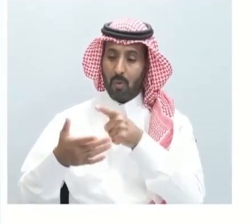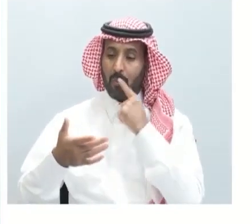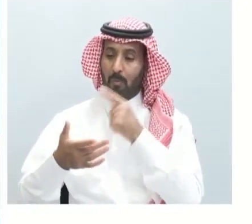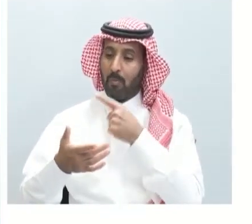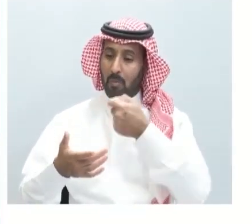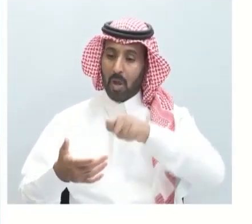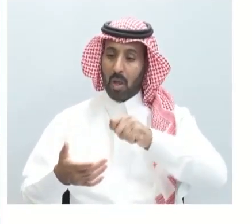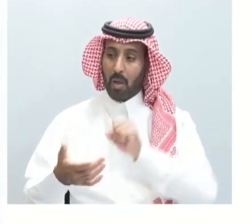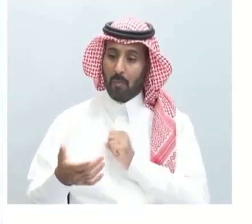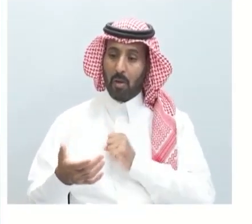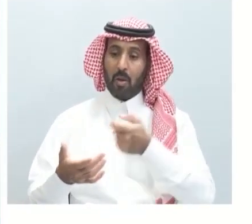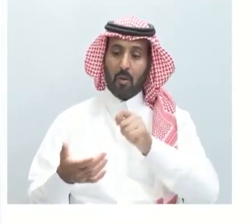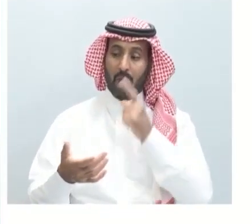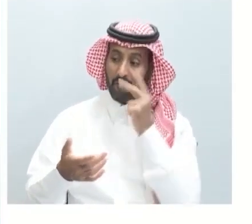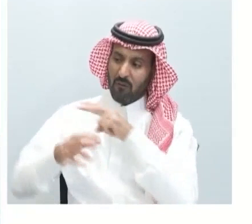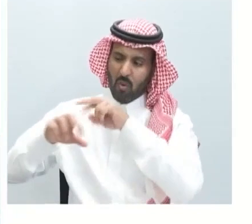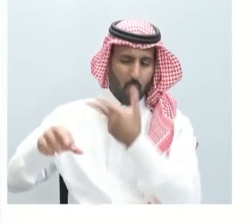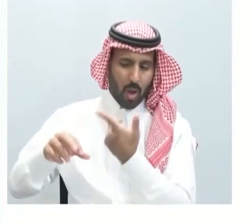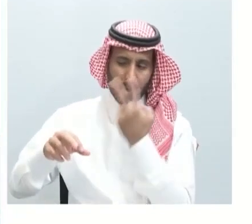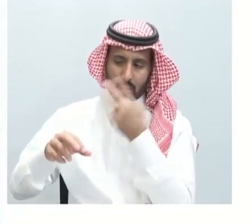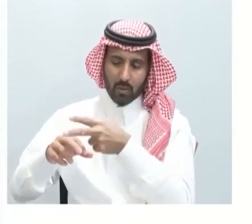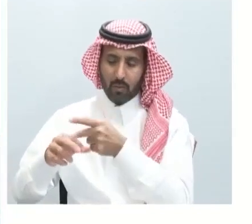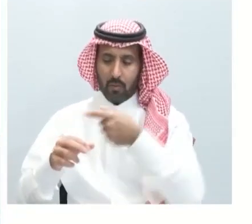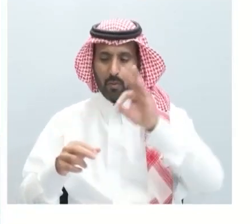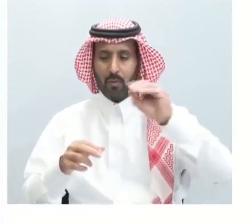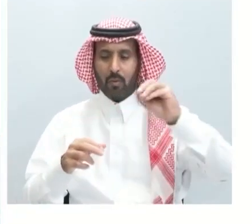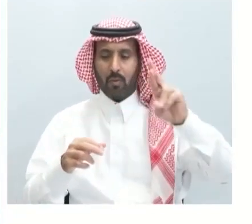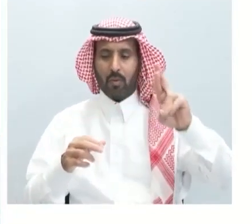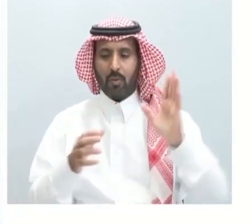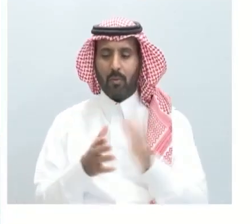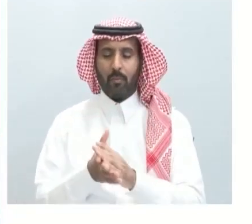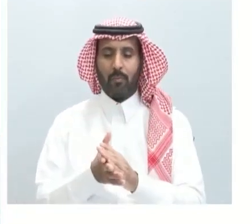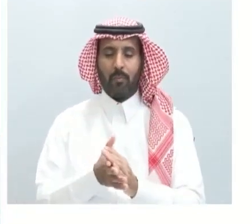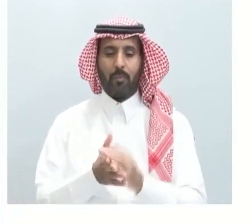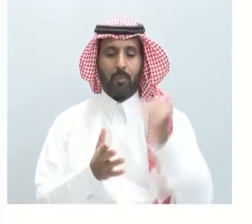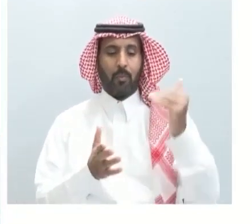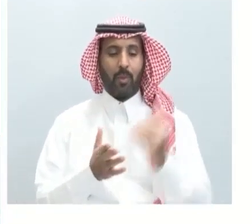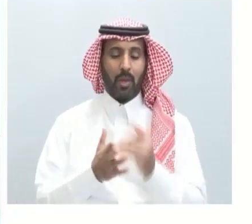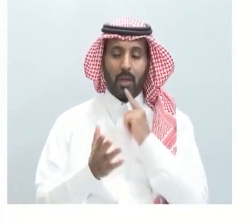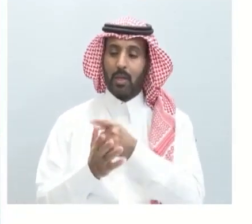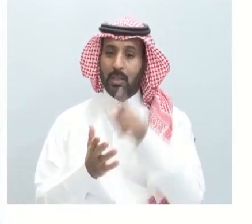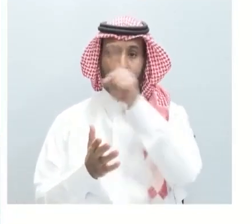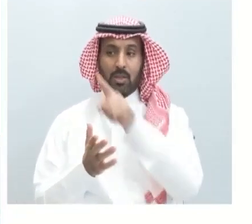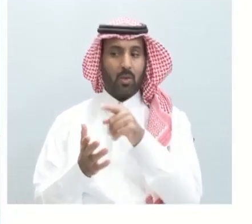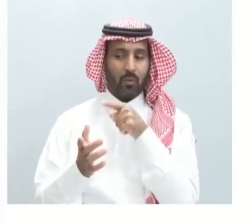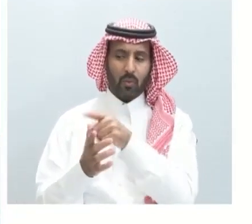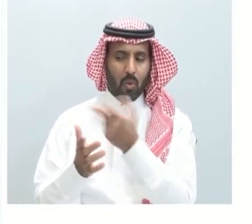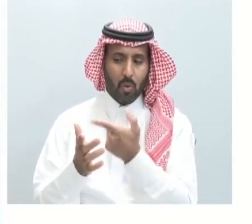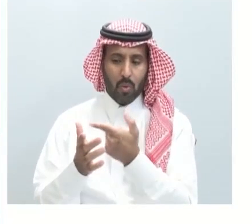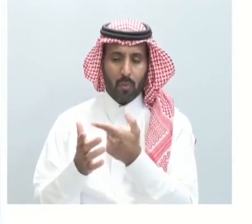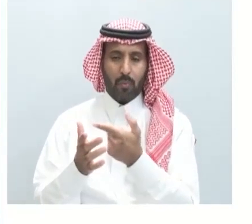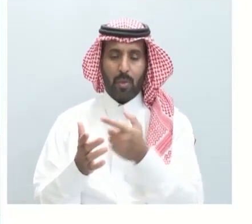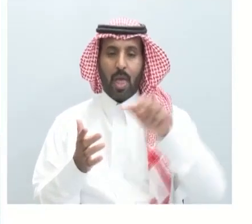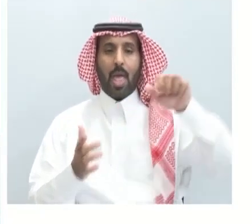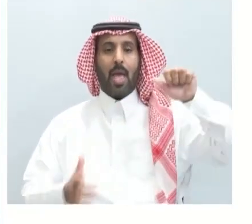keys help me look for my keys the next one here ask for ask